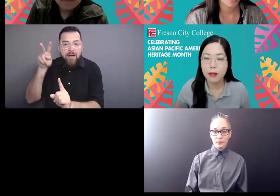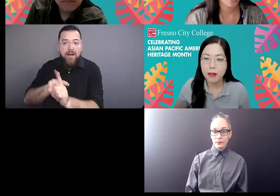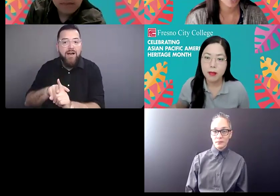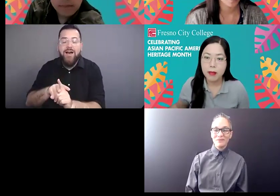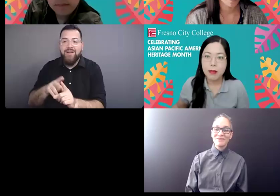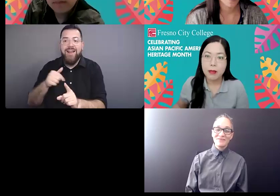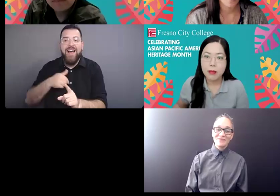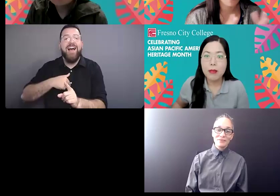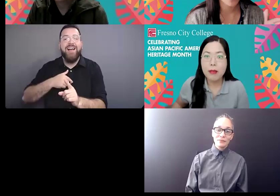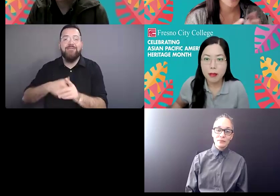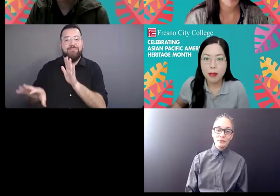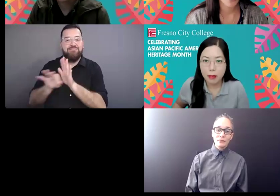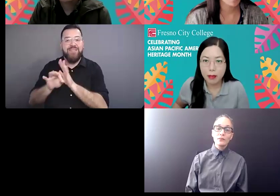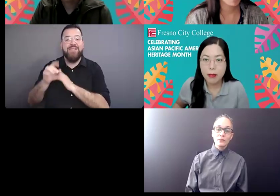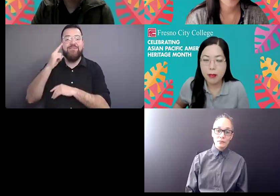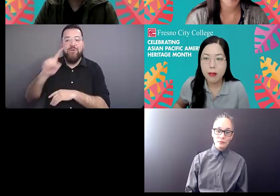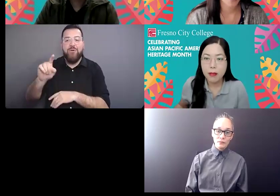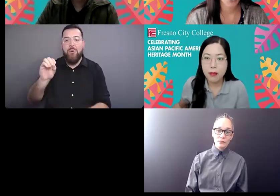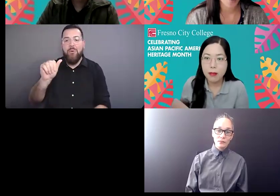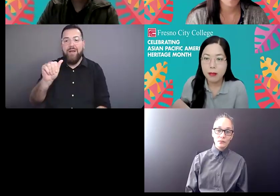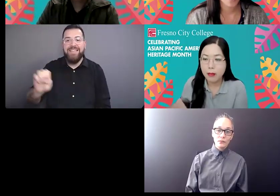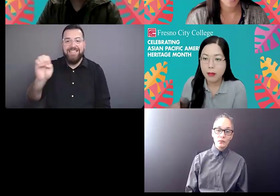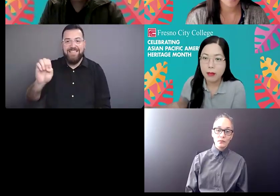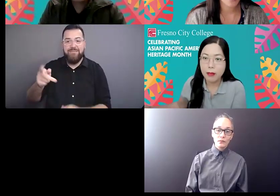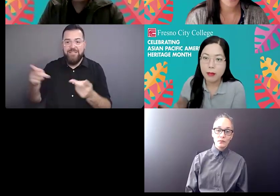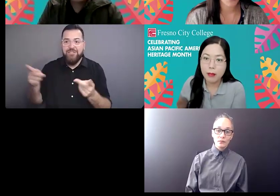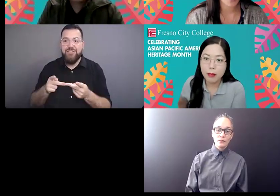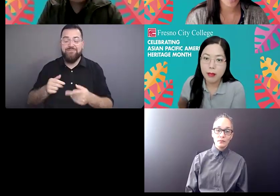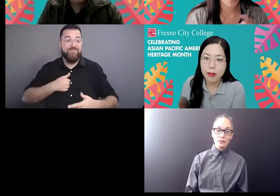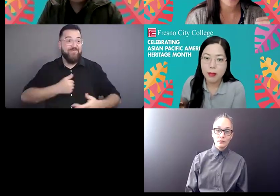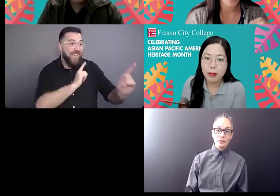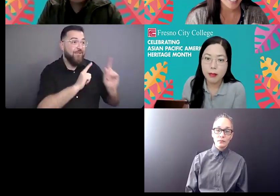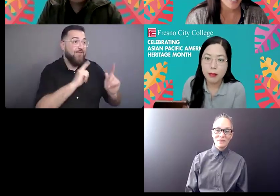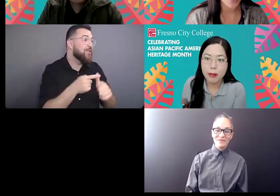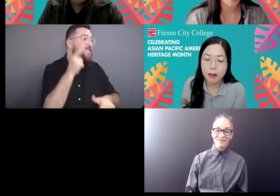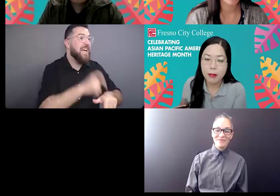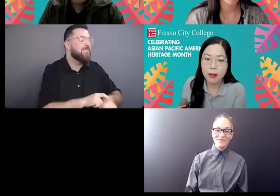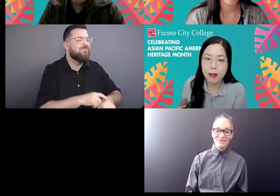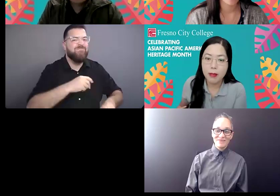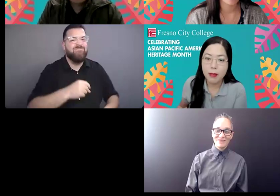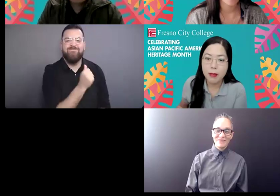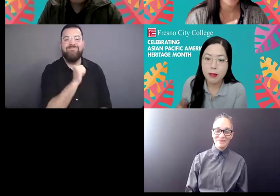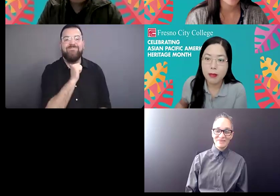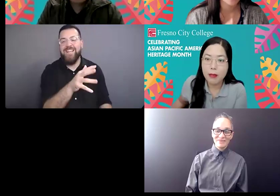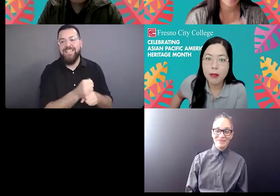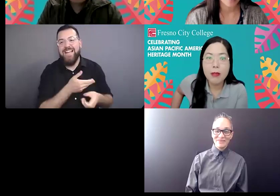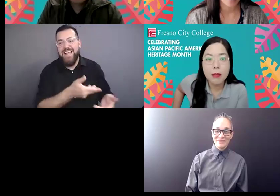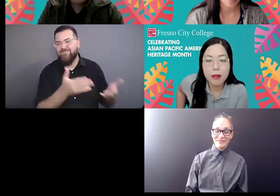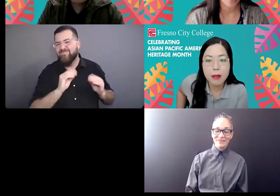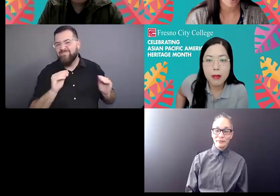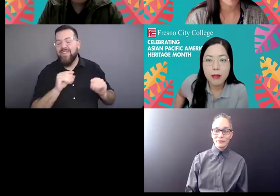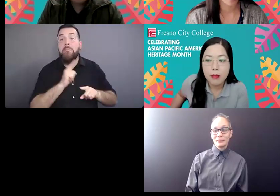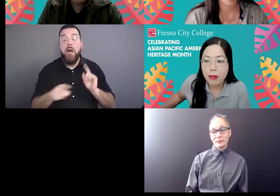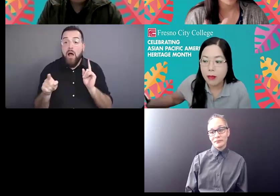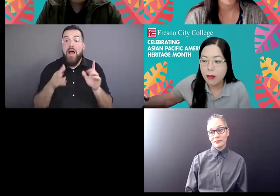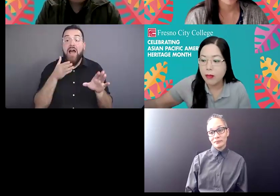OA3 position. My first interview, didn't get the job. And so I walked out a little disheartened, but immediately I got an